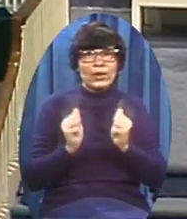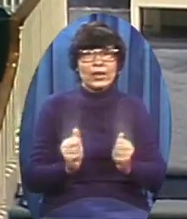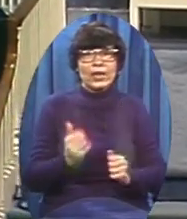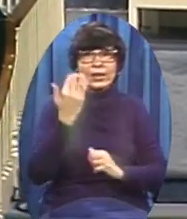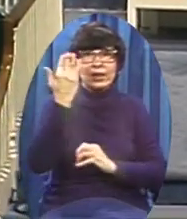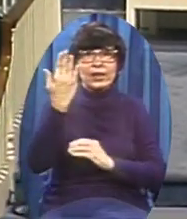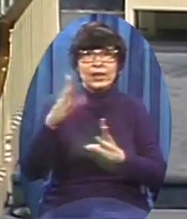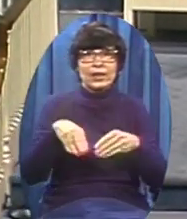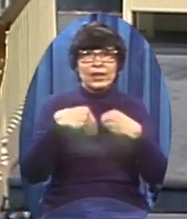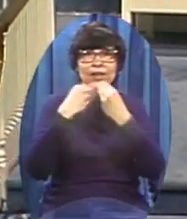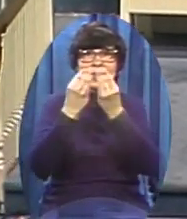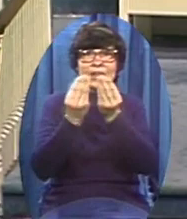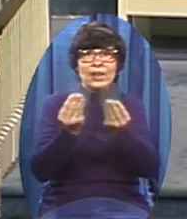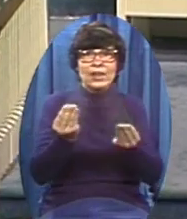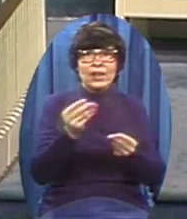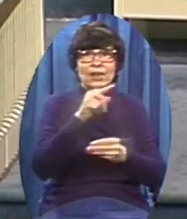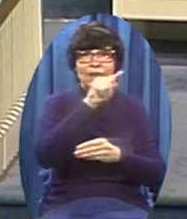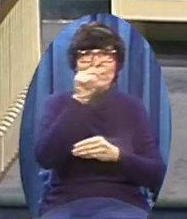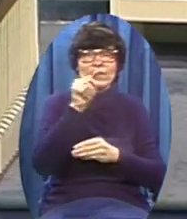he